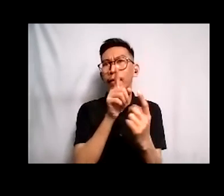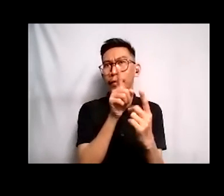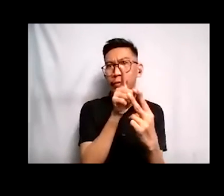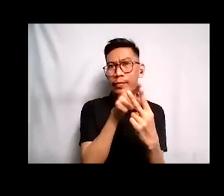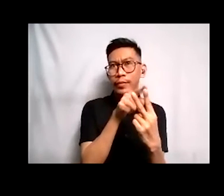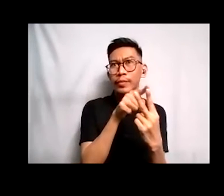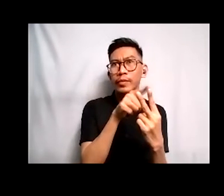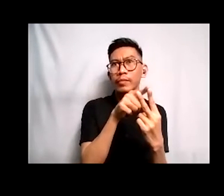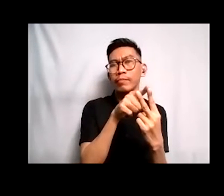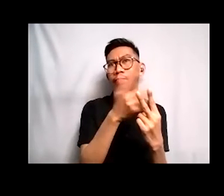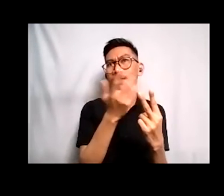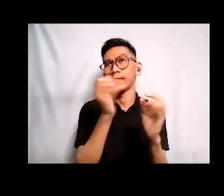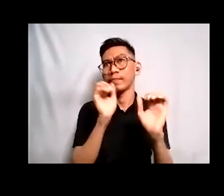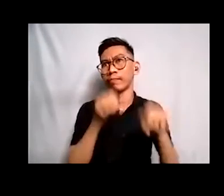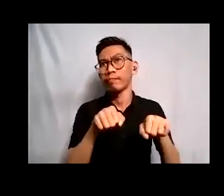like